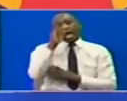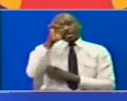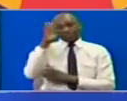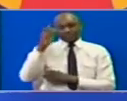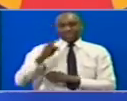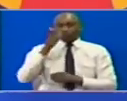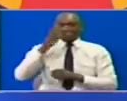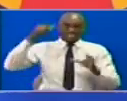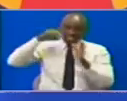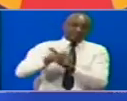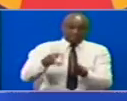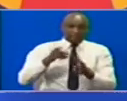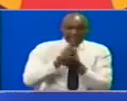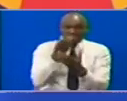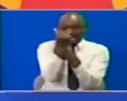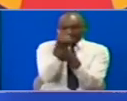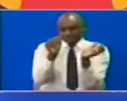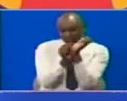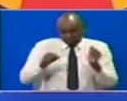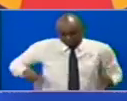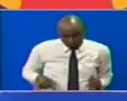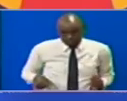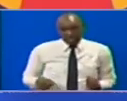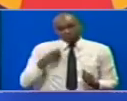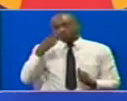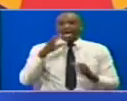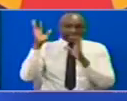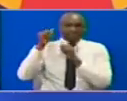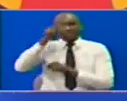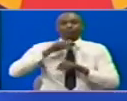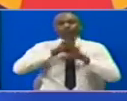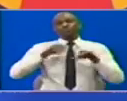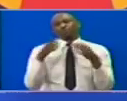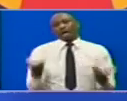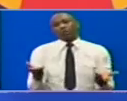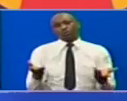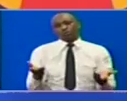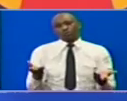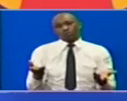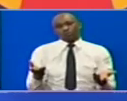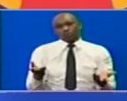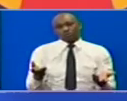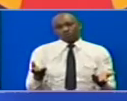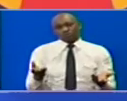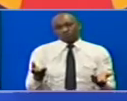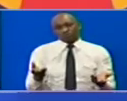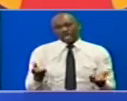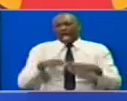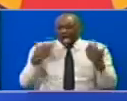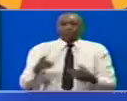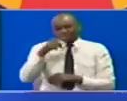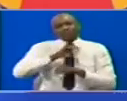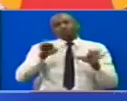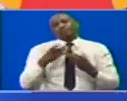but tying their hands and their legs so that, and then asking them to swim. How can